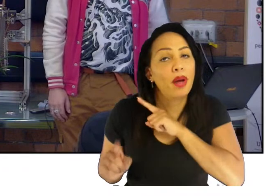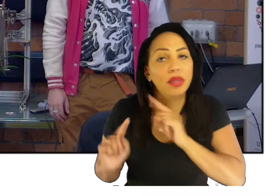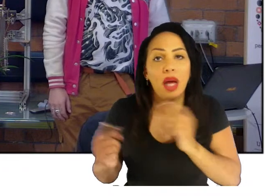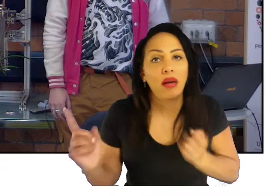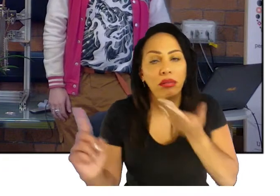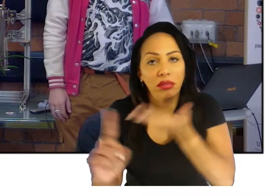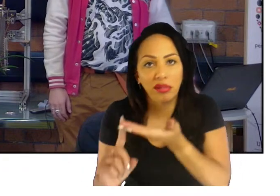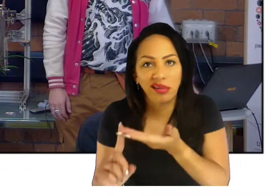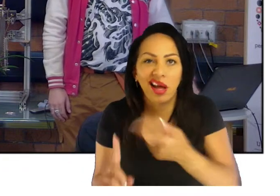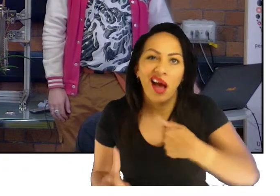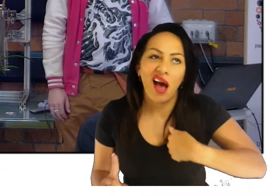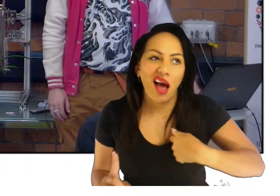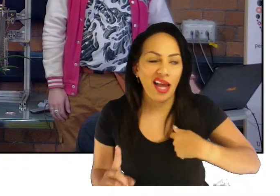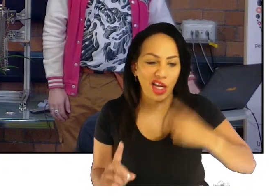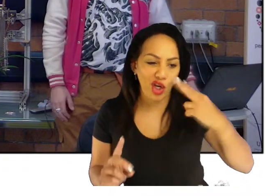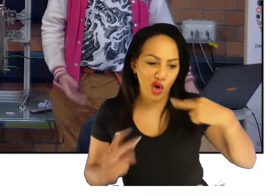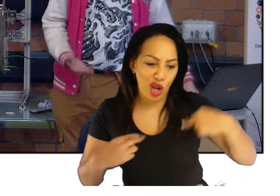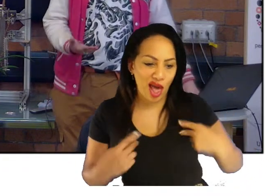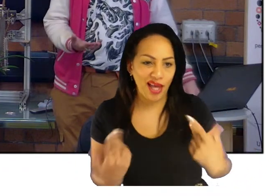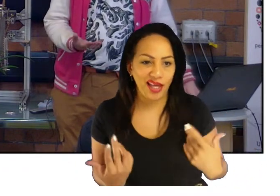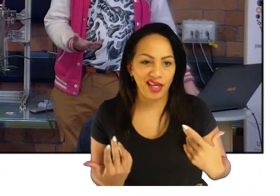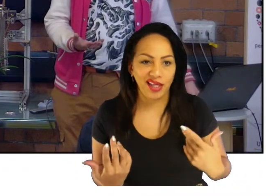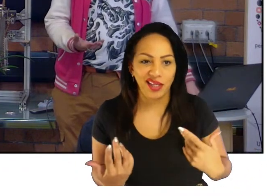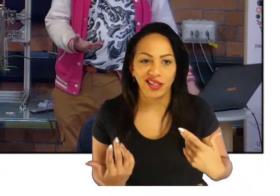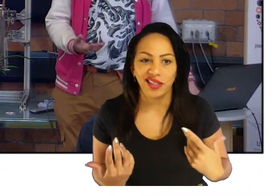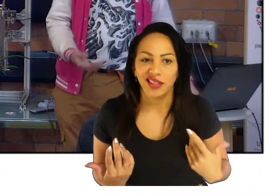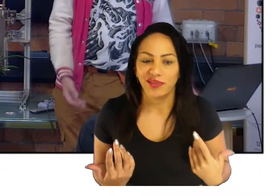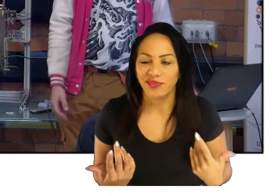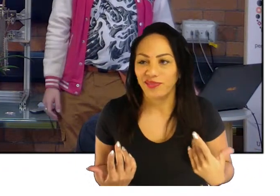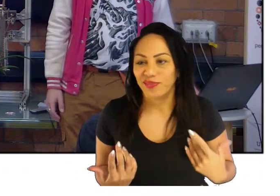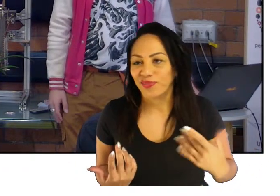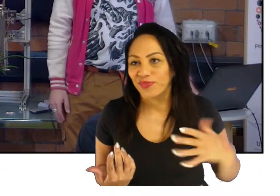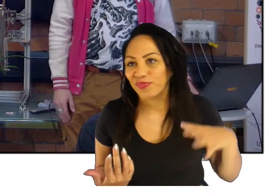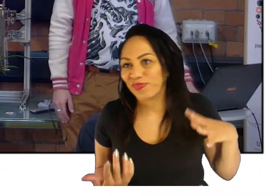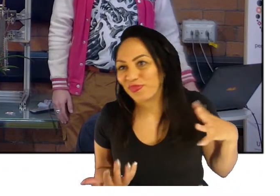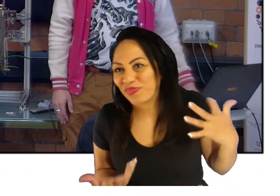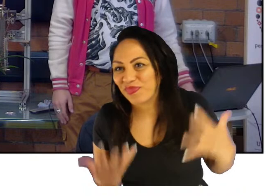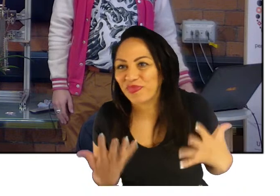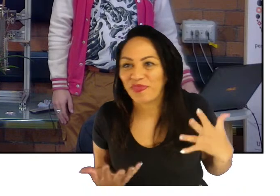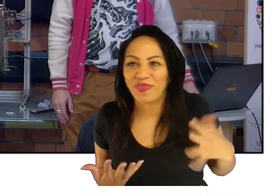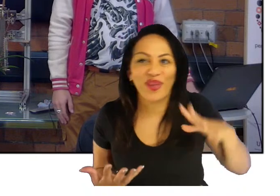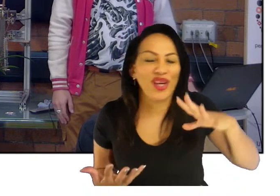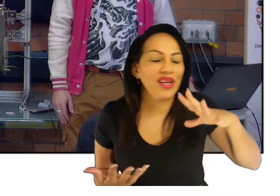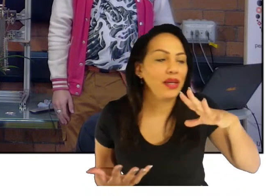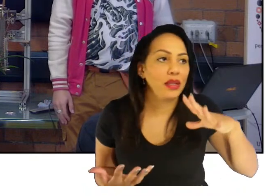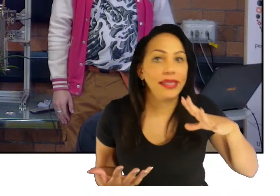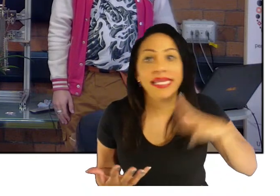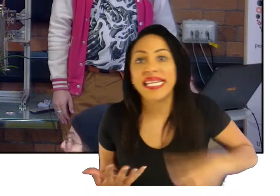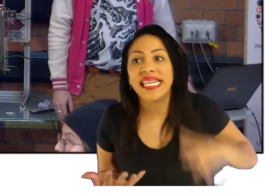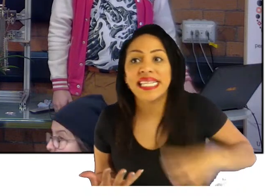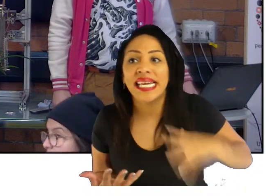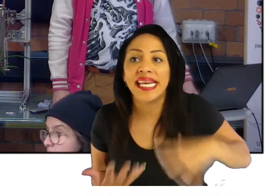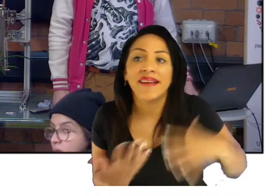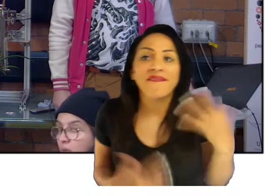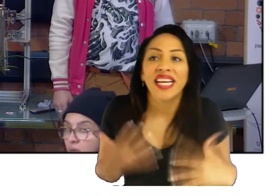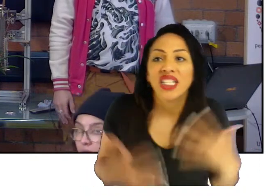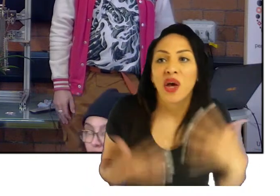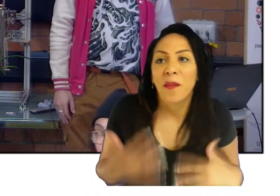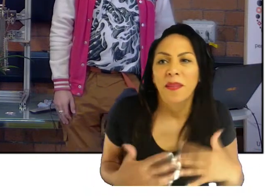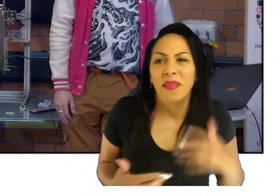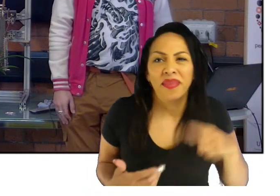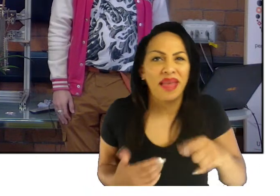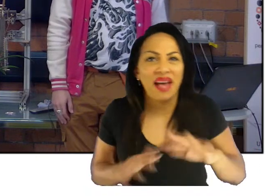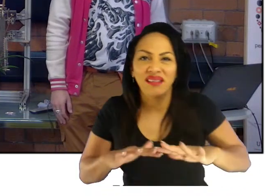defiant victimhood doesn't feel very new paradigm at all. And I wonder if you have some advice that for